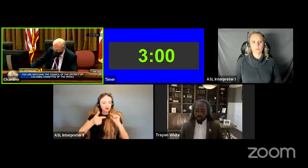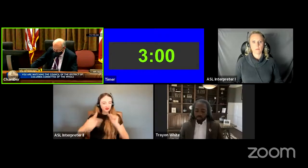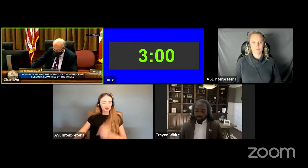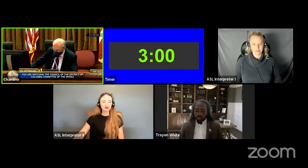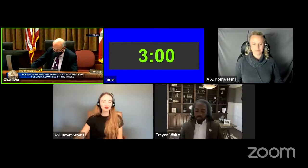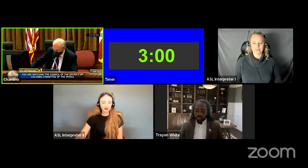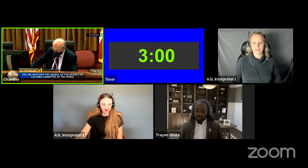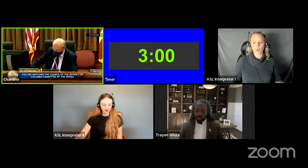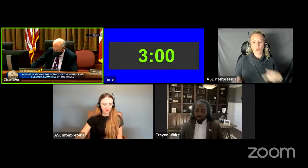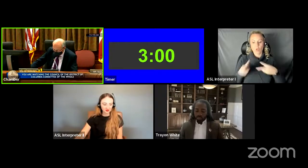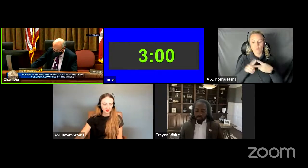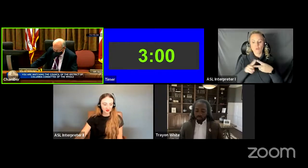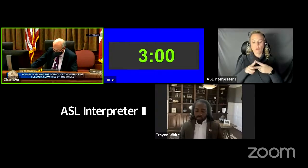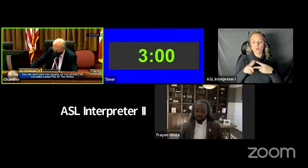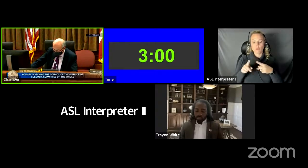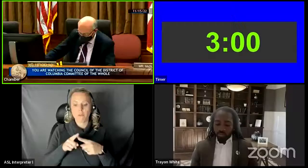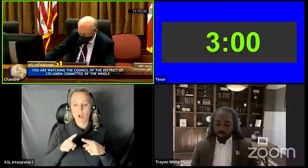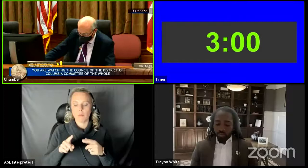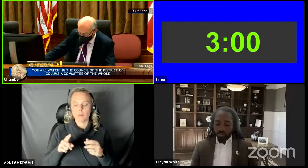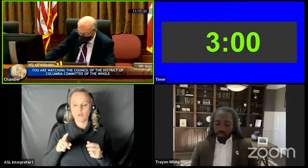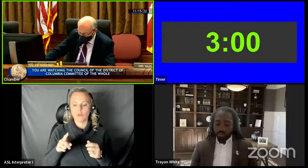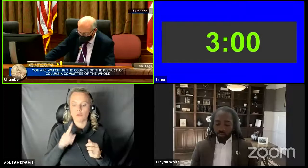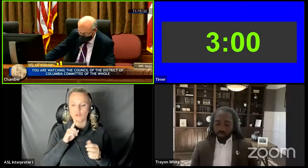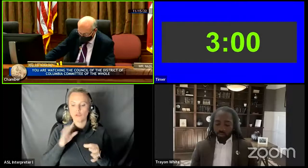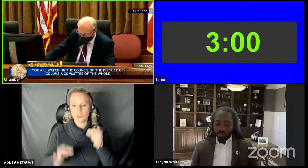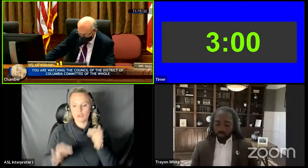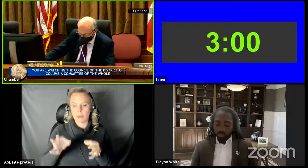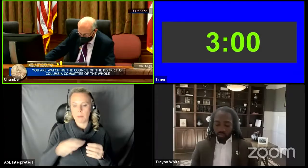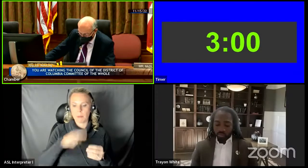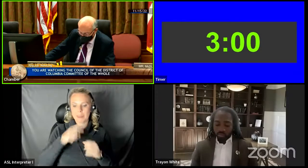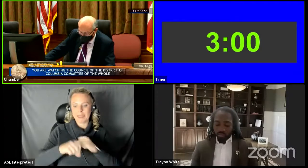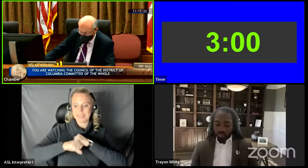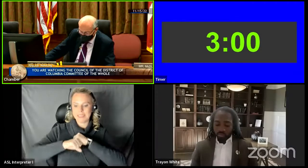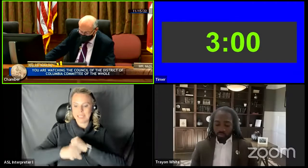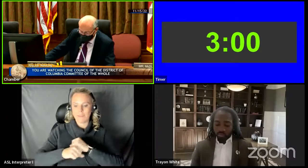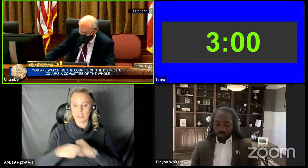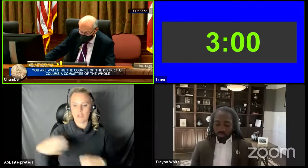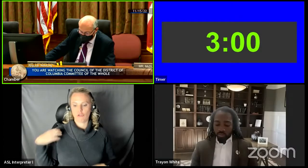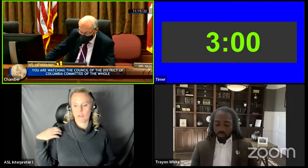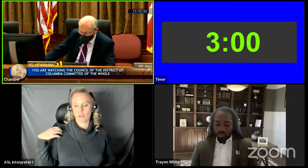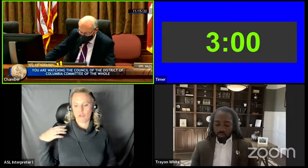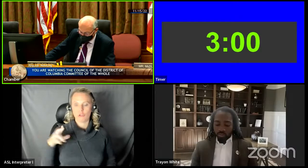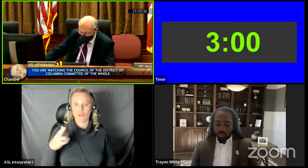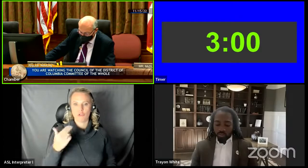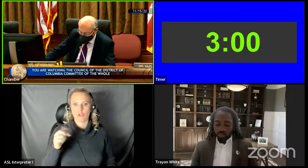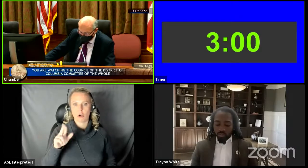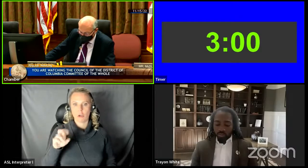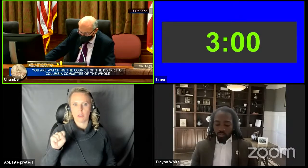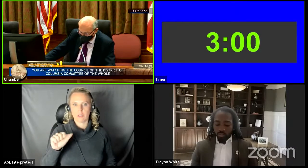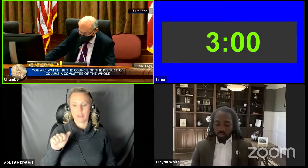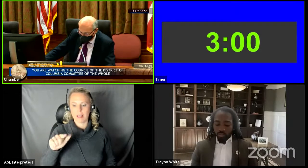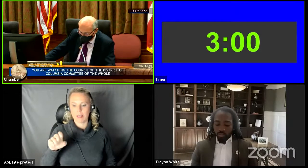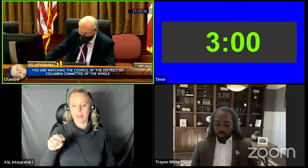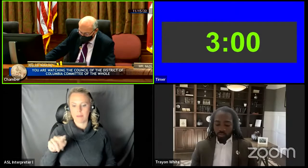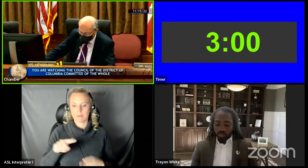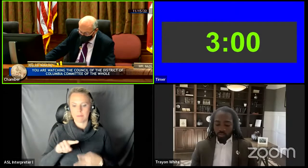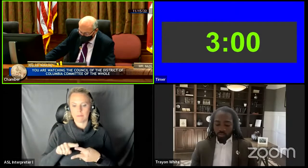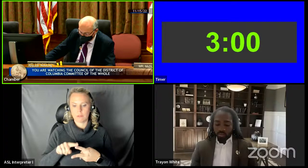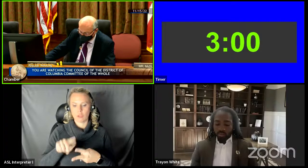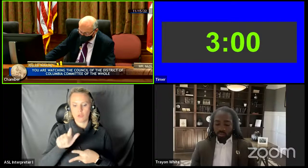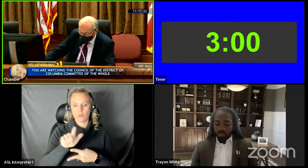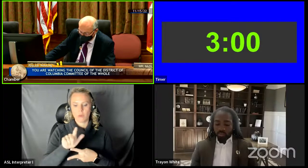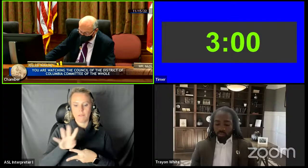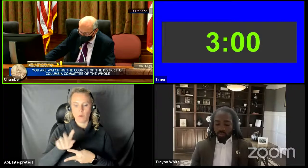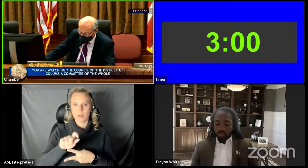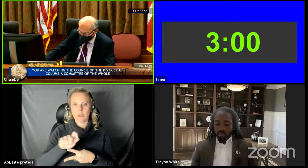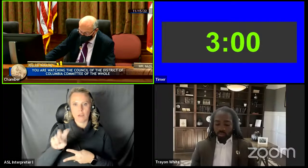Committee on Judiciary and Public Safety, chaired by Councilmember Charles Allen. And the first is Bill 24-203, Medical